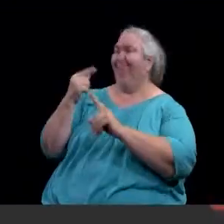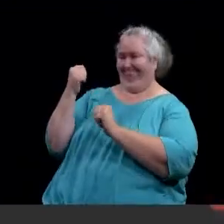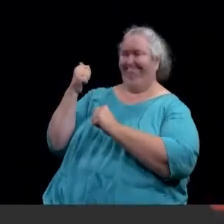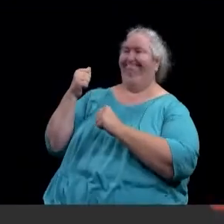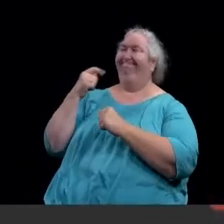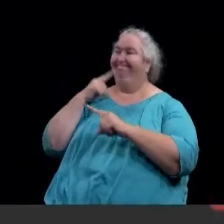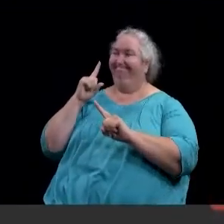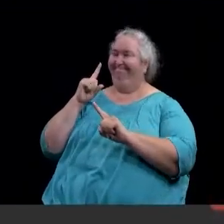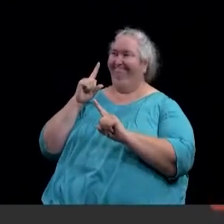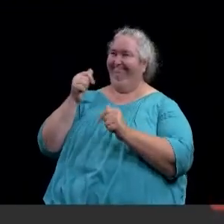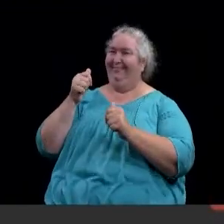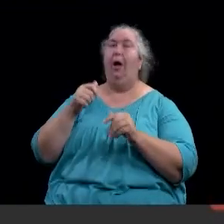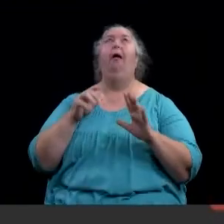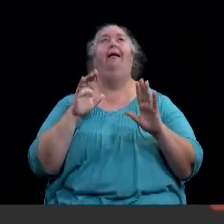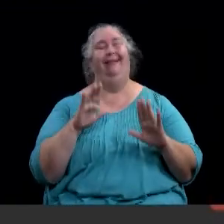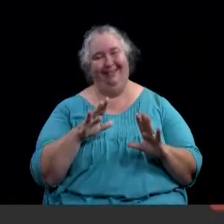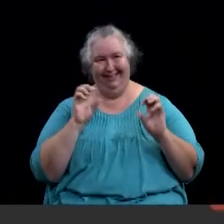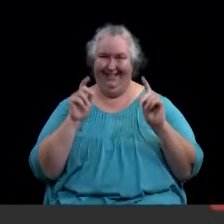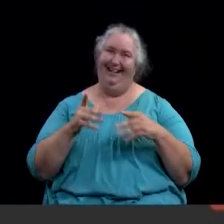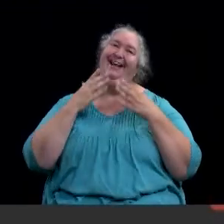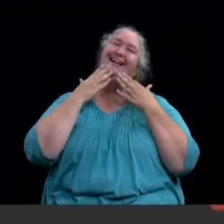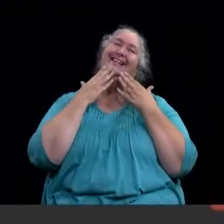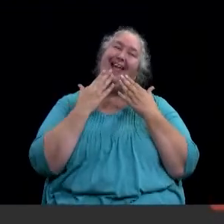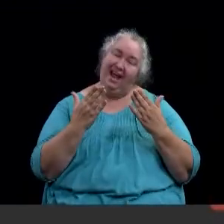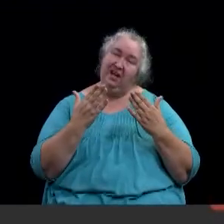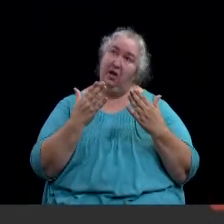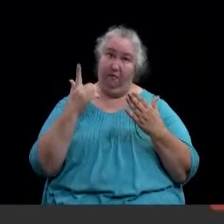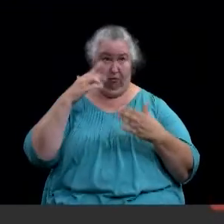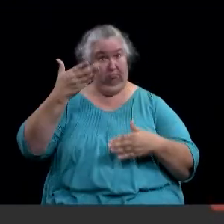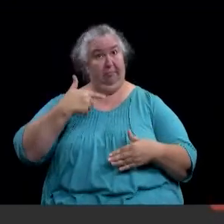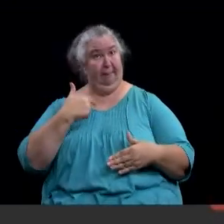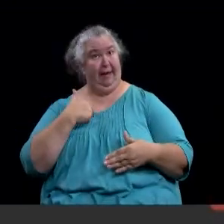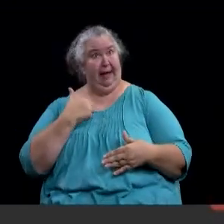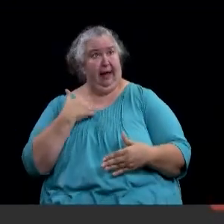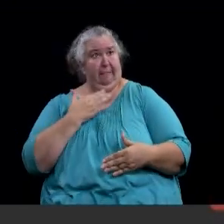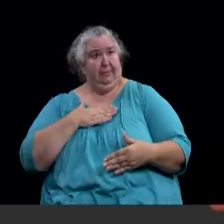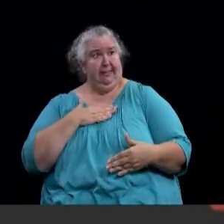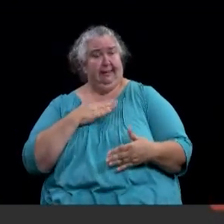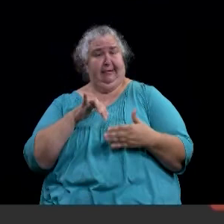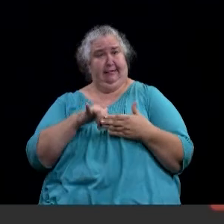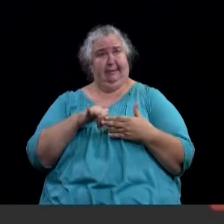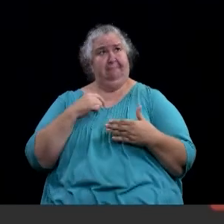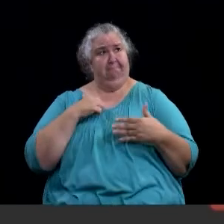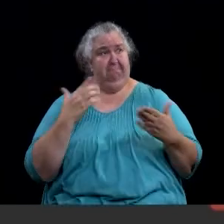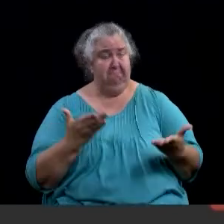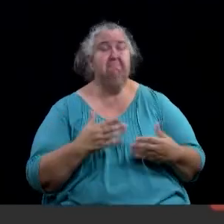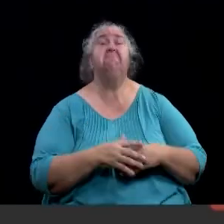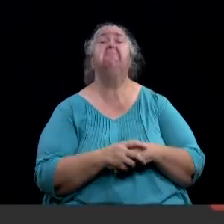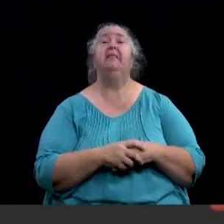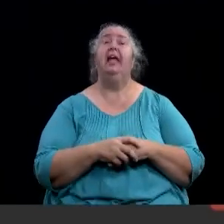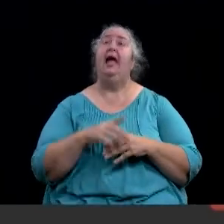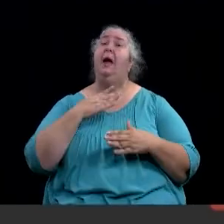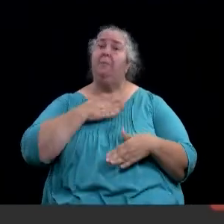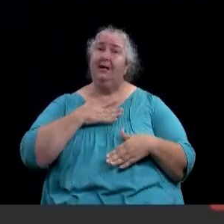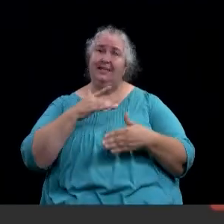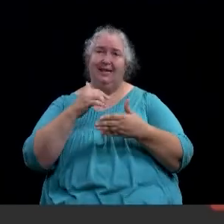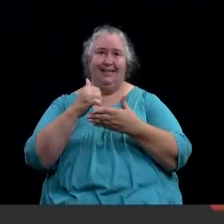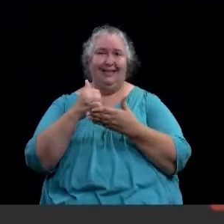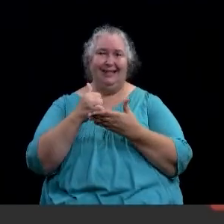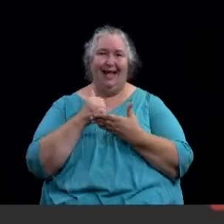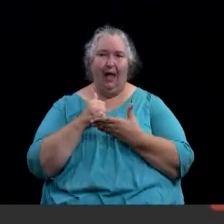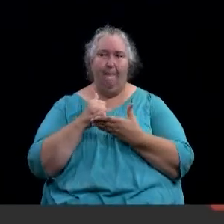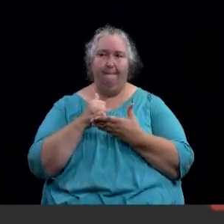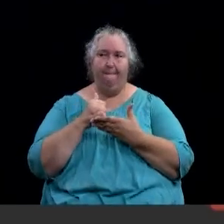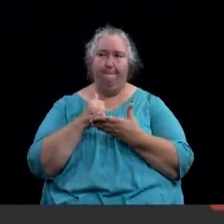for having me today. I appreciate it. Also, I appreciate the help that we received in trying to get this